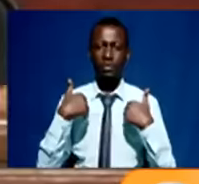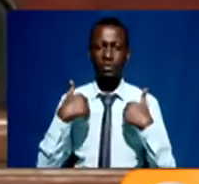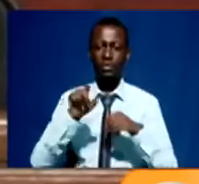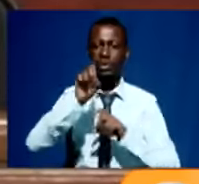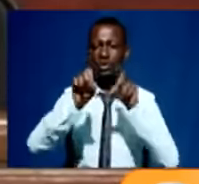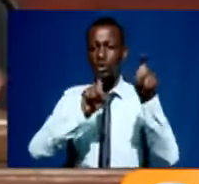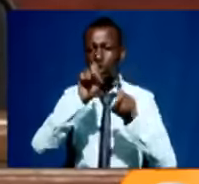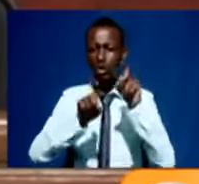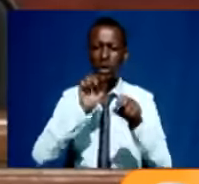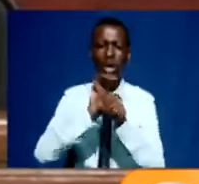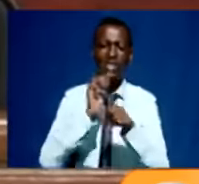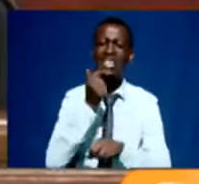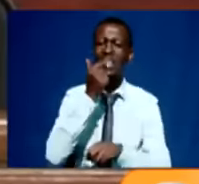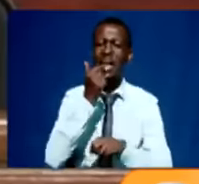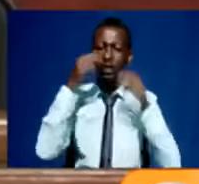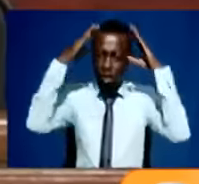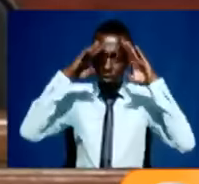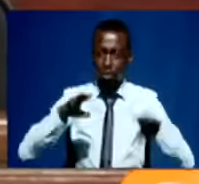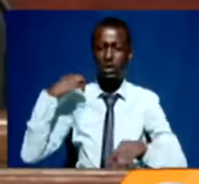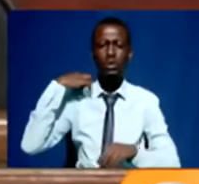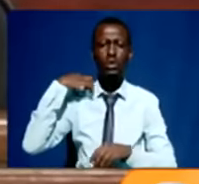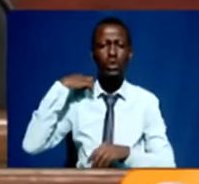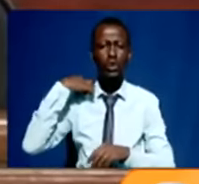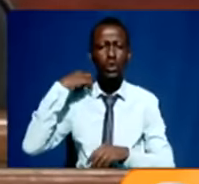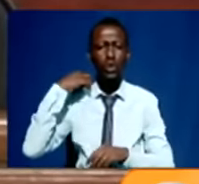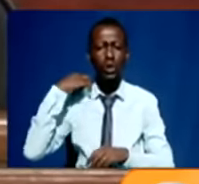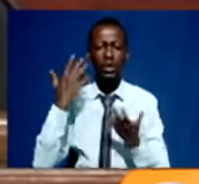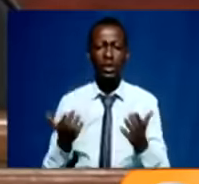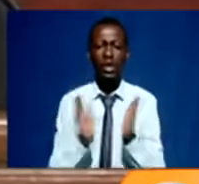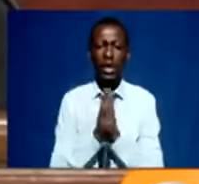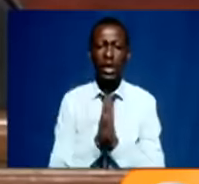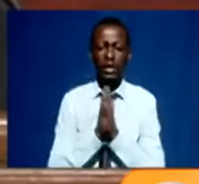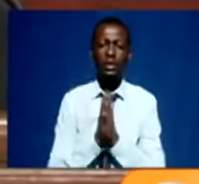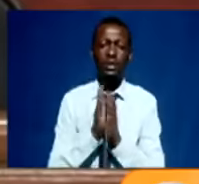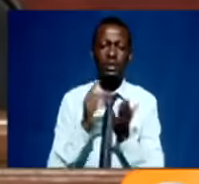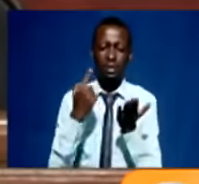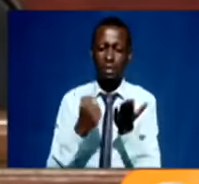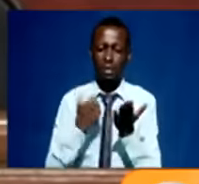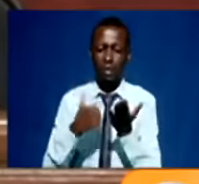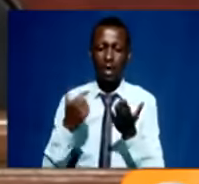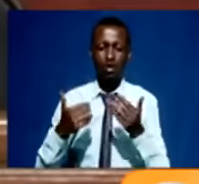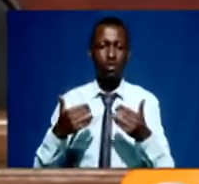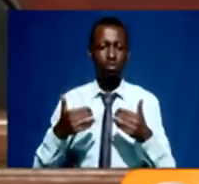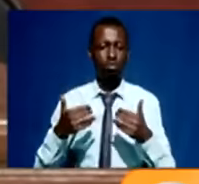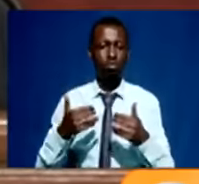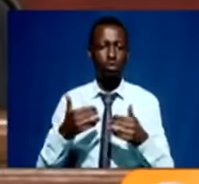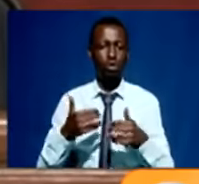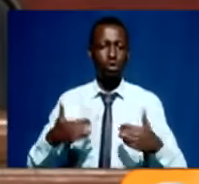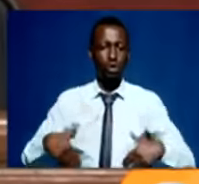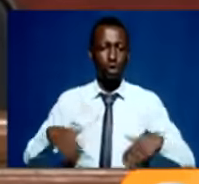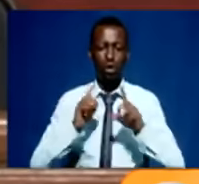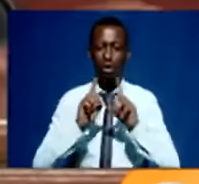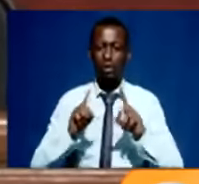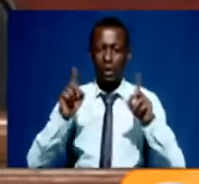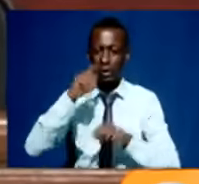on white counsel, and the brown shirt, no question on the maroon cap. Yet, this